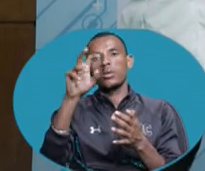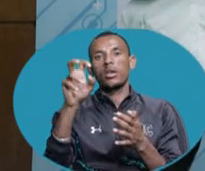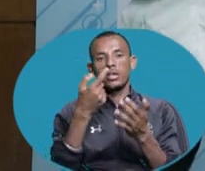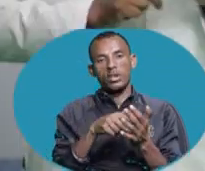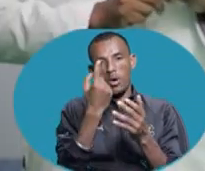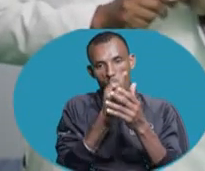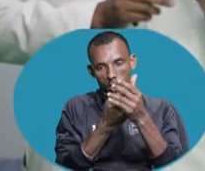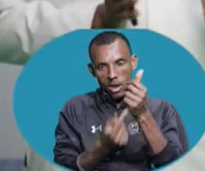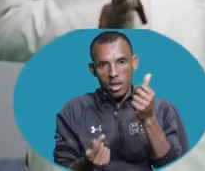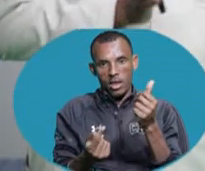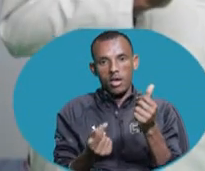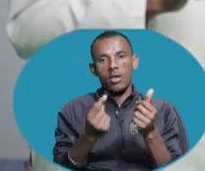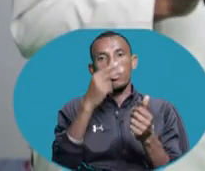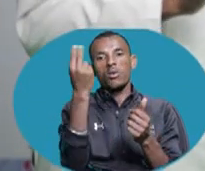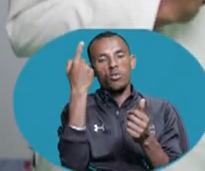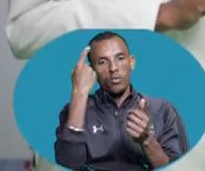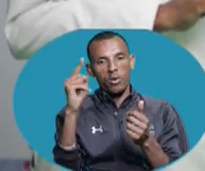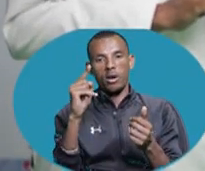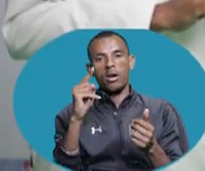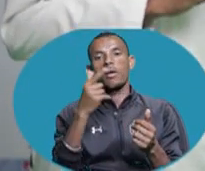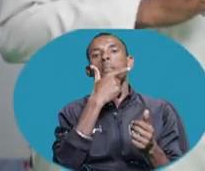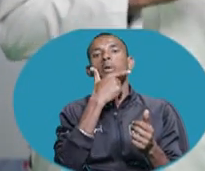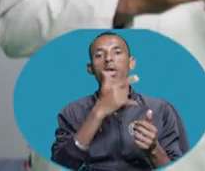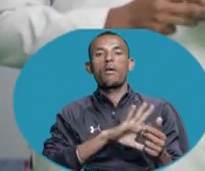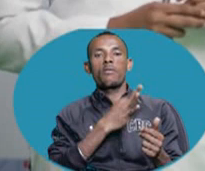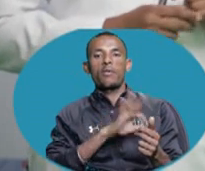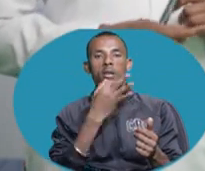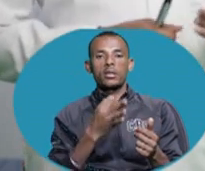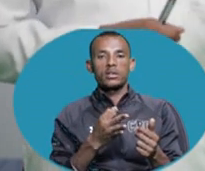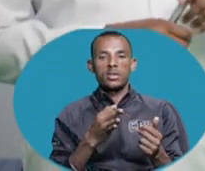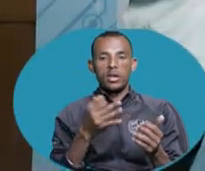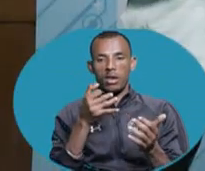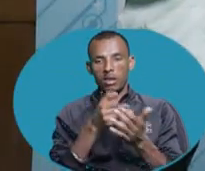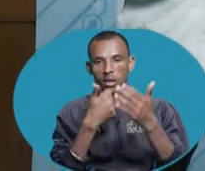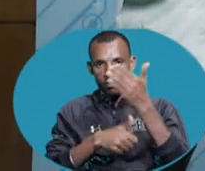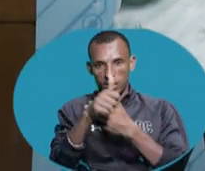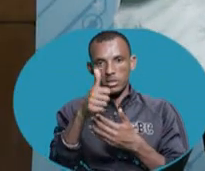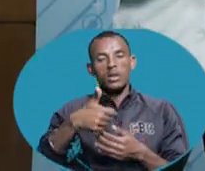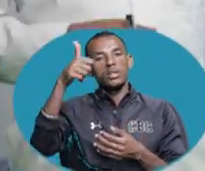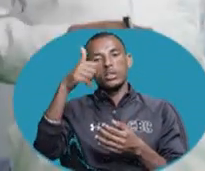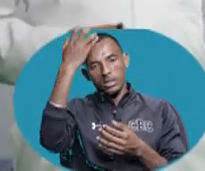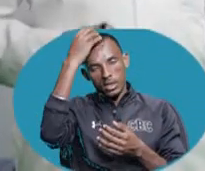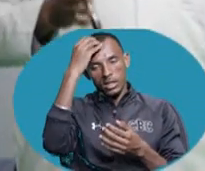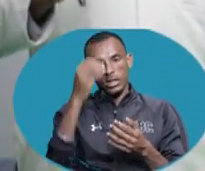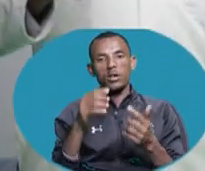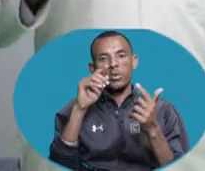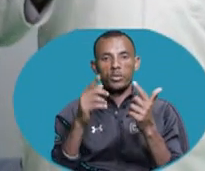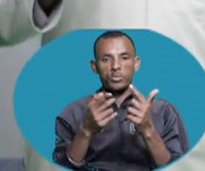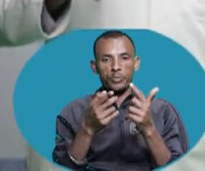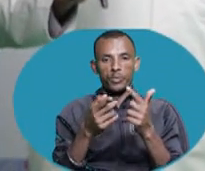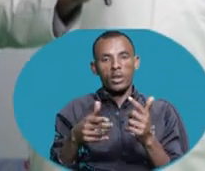this institution used for Britain and France. It affects the other state. The other one, the